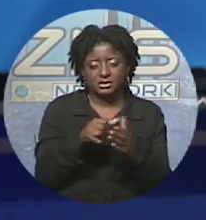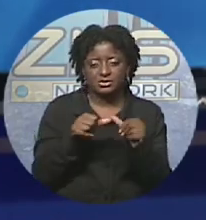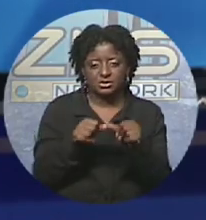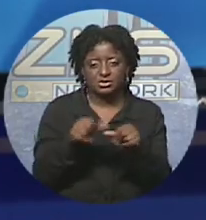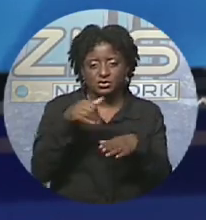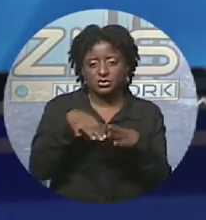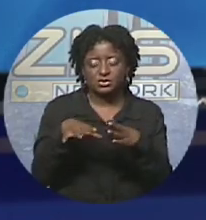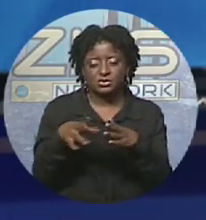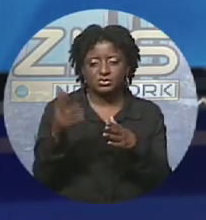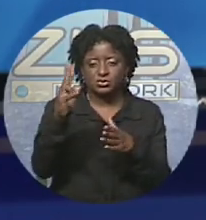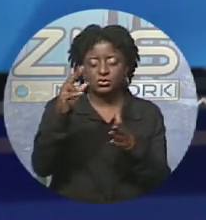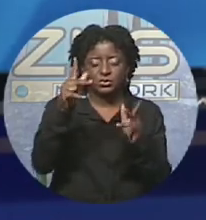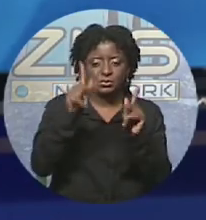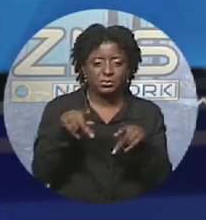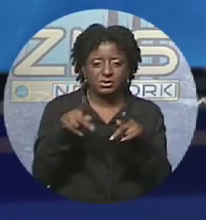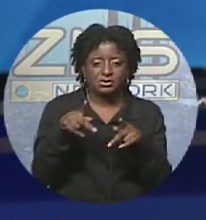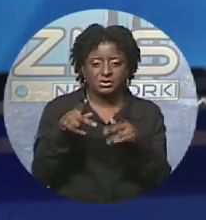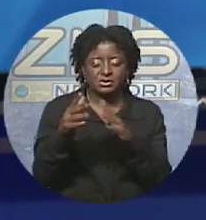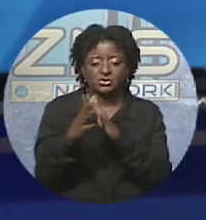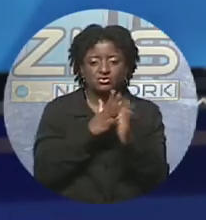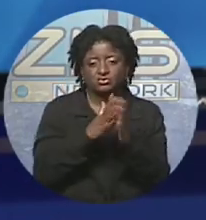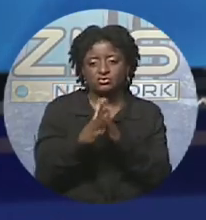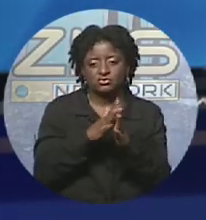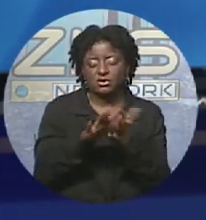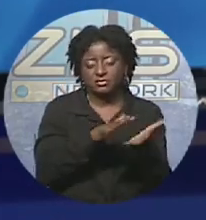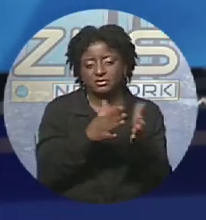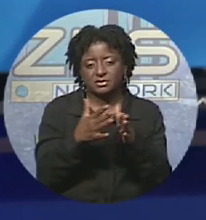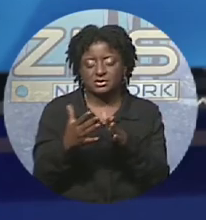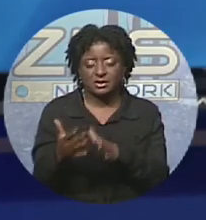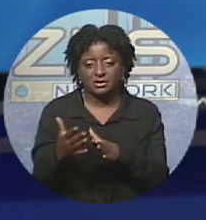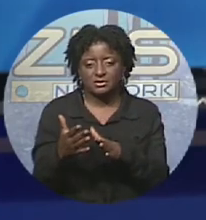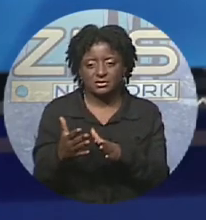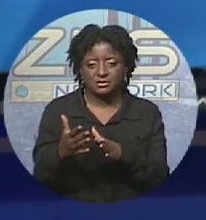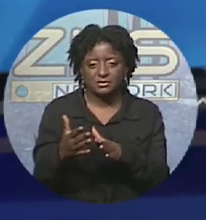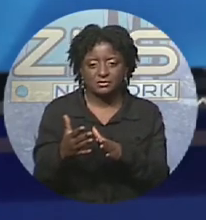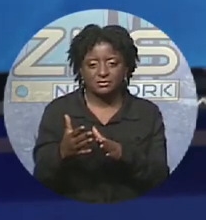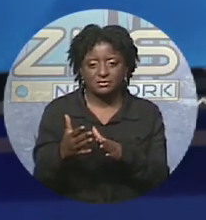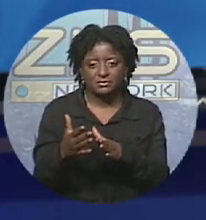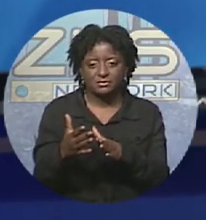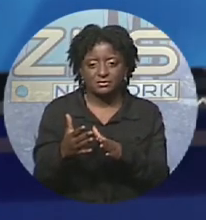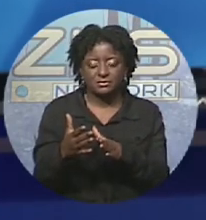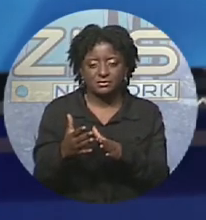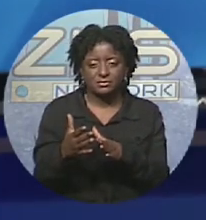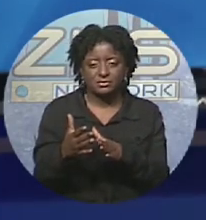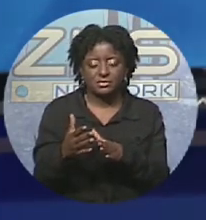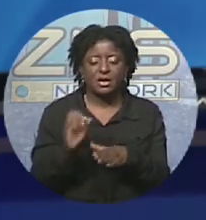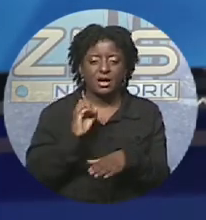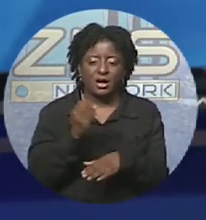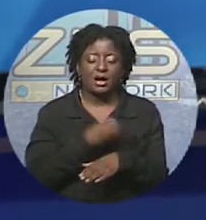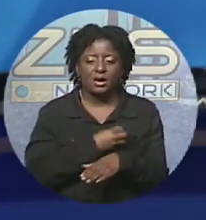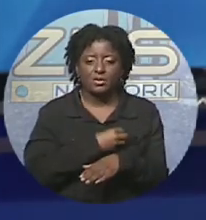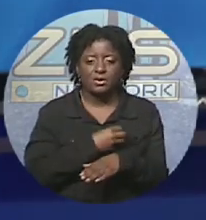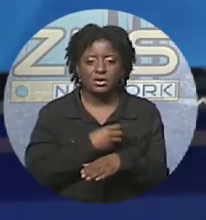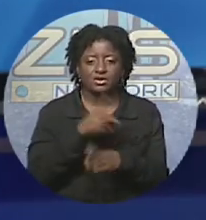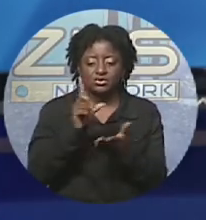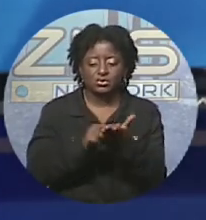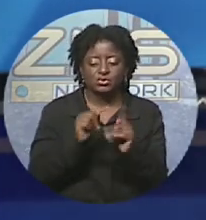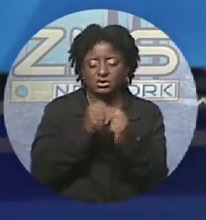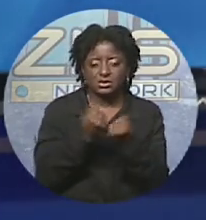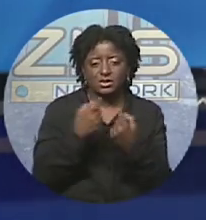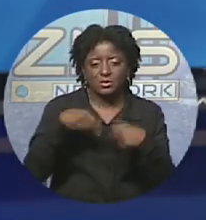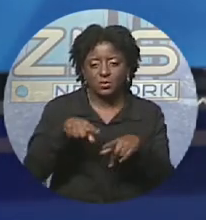around 9 o'clock Monday morning. According to police officials here in New Providence, our news team went to Acklands yesterday to follow up on the